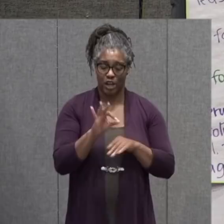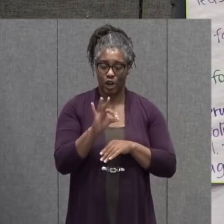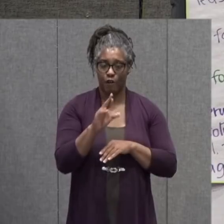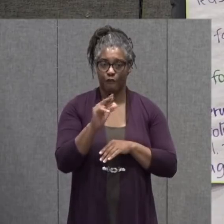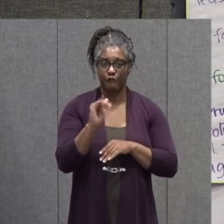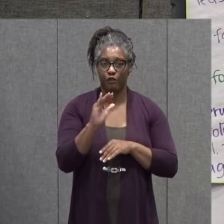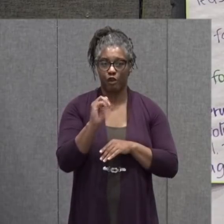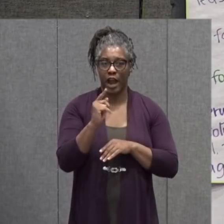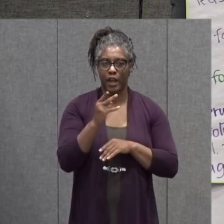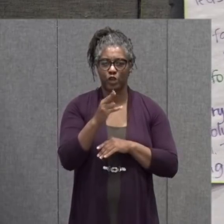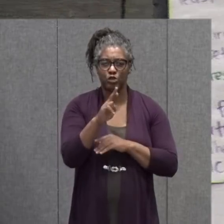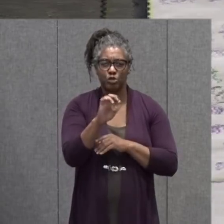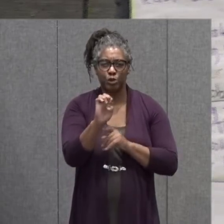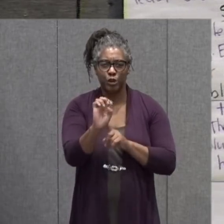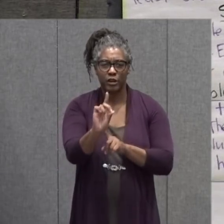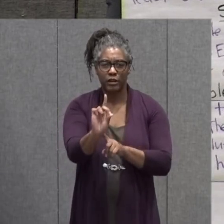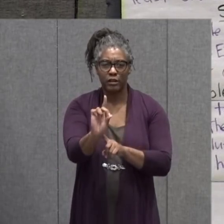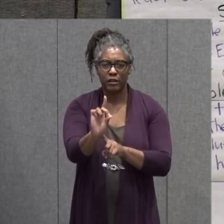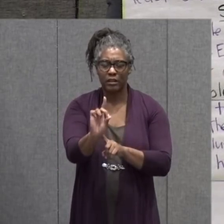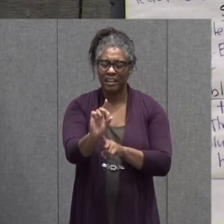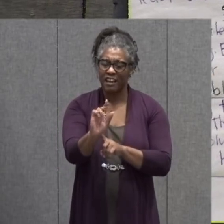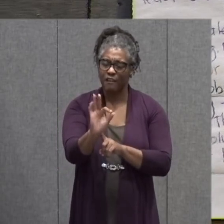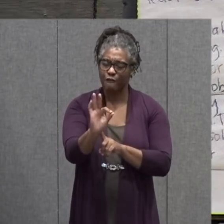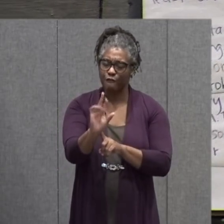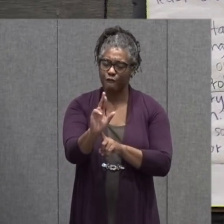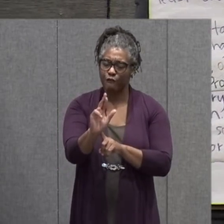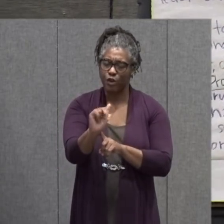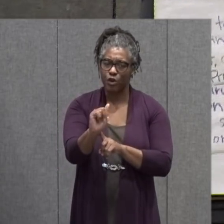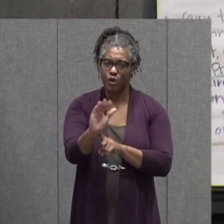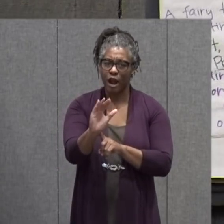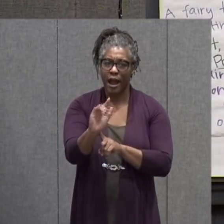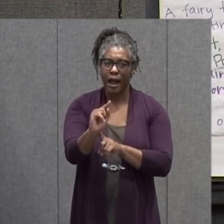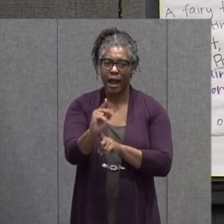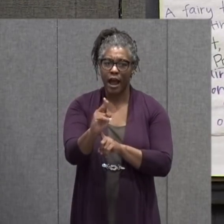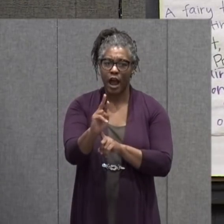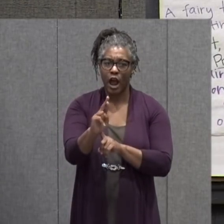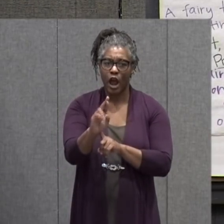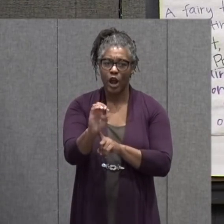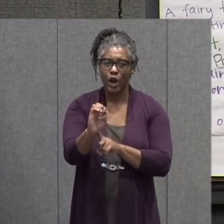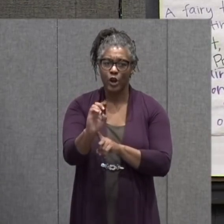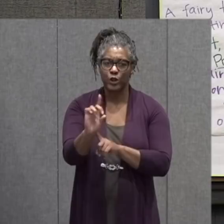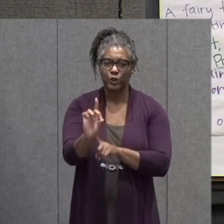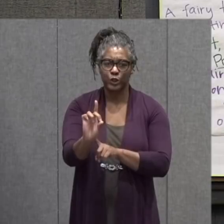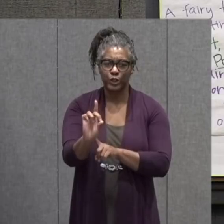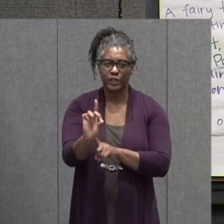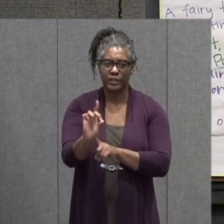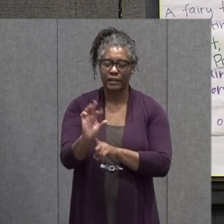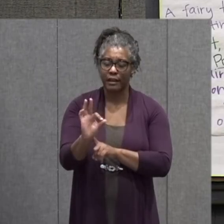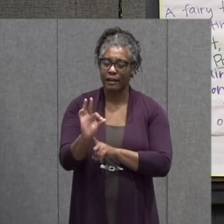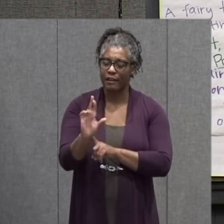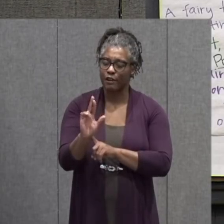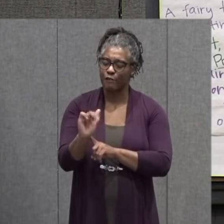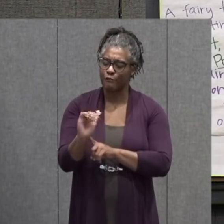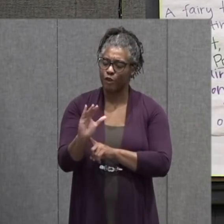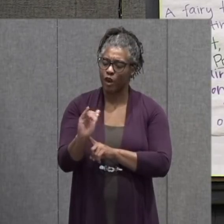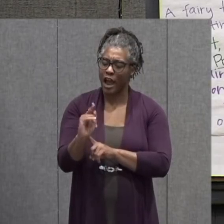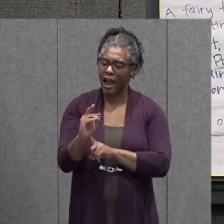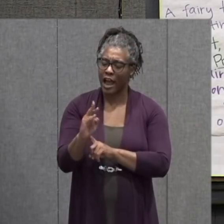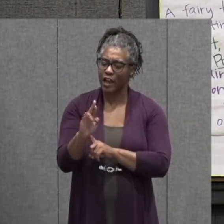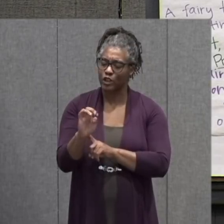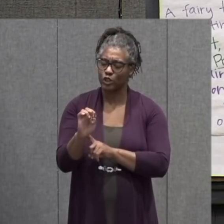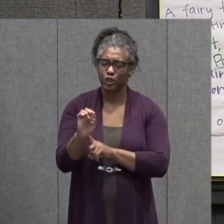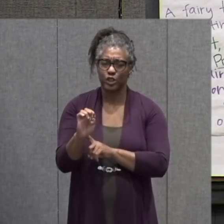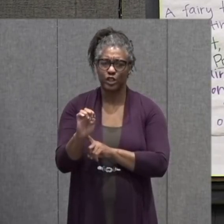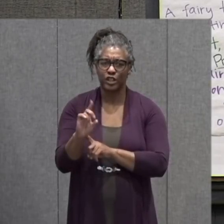heard that word fractured before? Think about it. People have heard that word fractured, and then usually they end